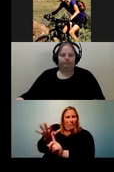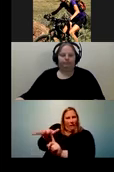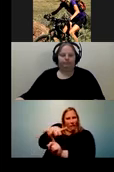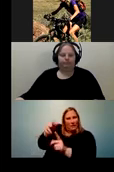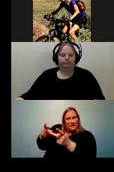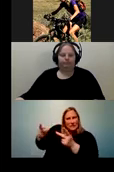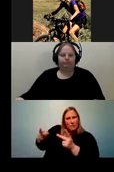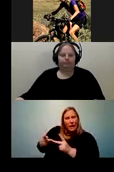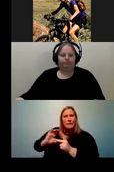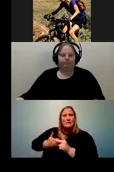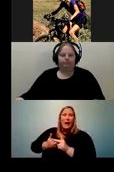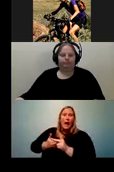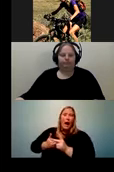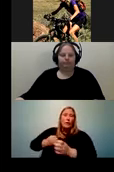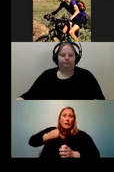deep emotions,